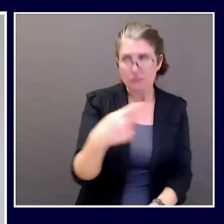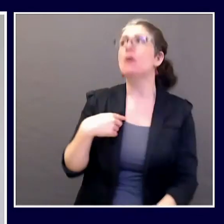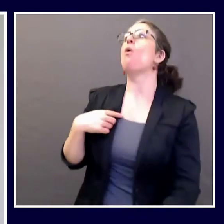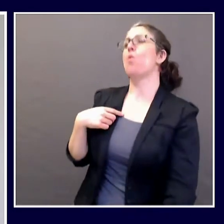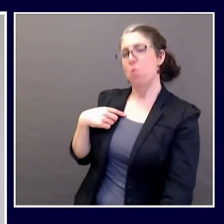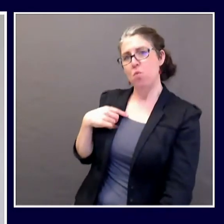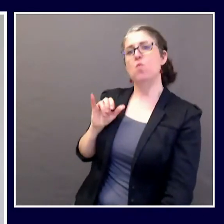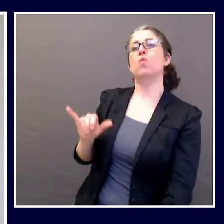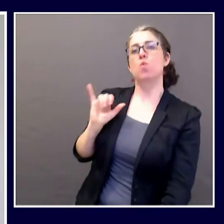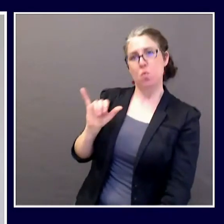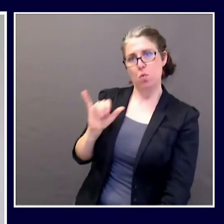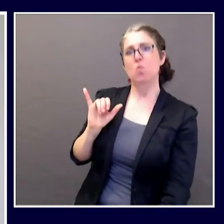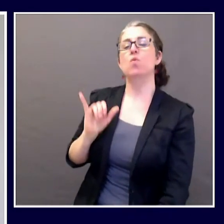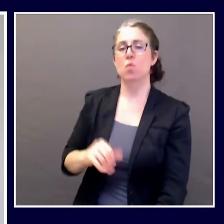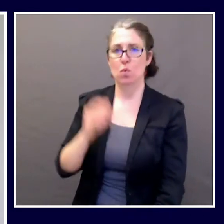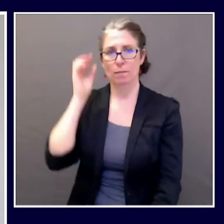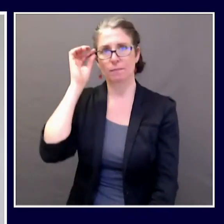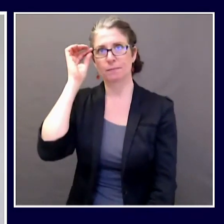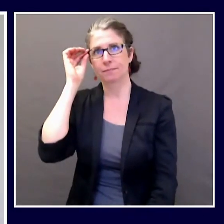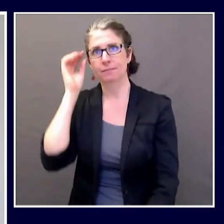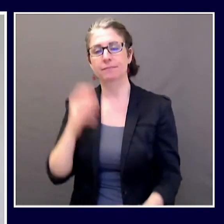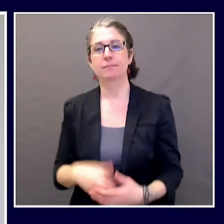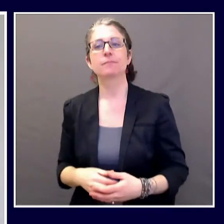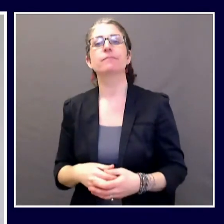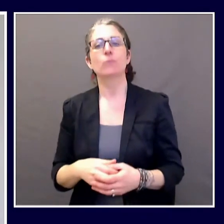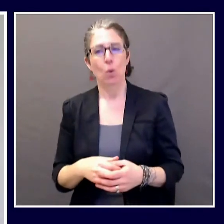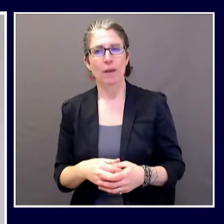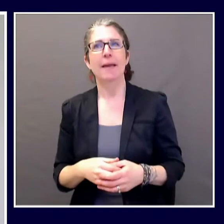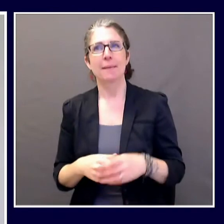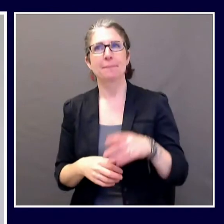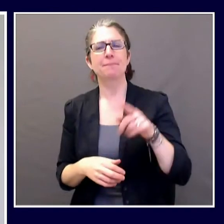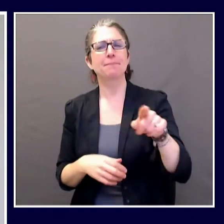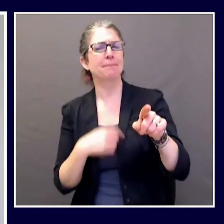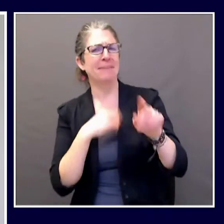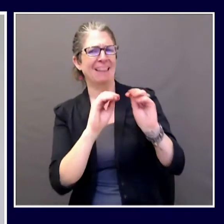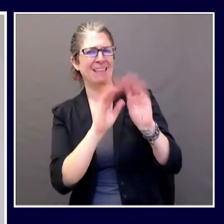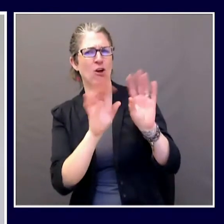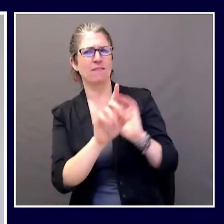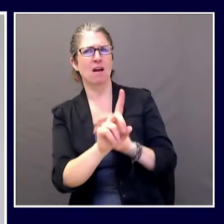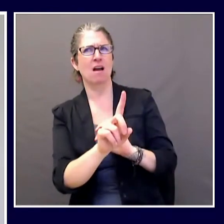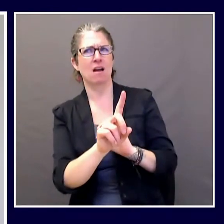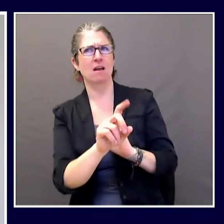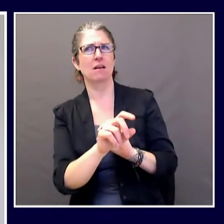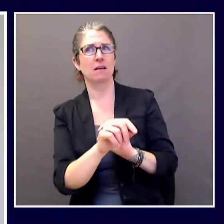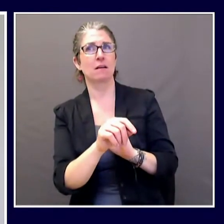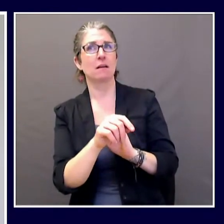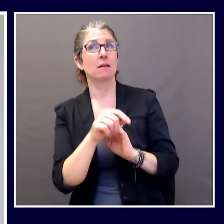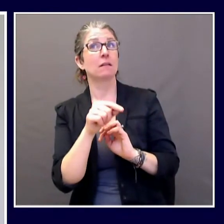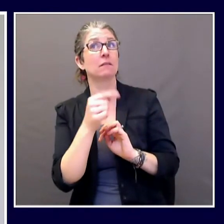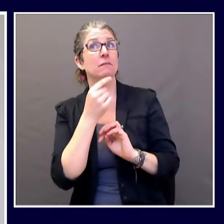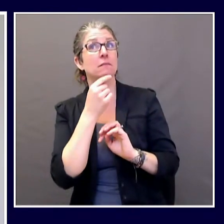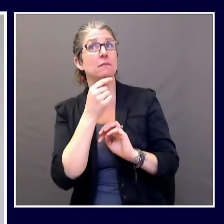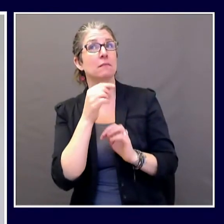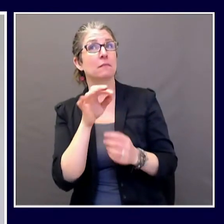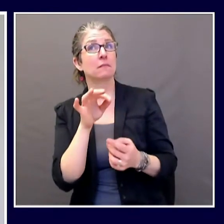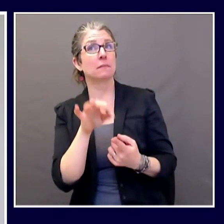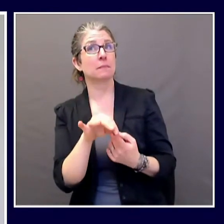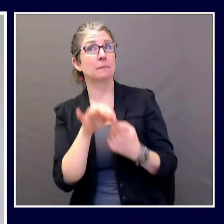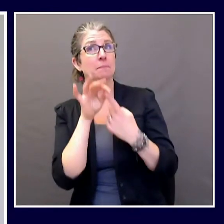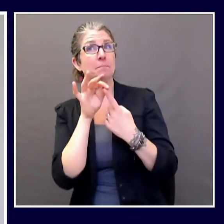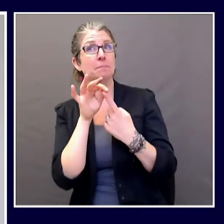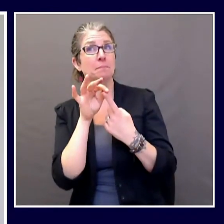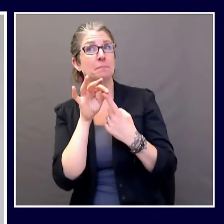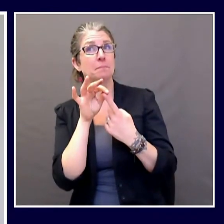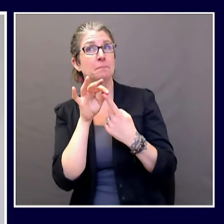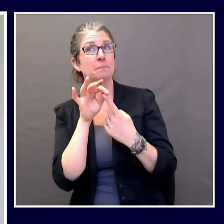believe the clinics for teachers and school staff members over 60 are set to start tomorrow and this weekend. Are the